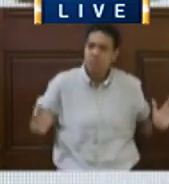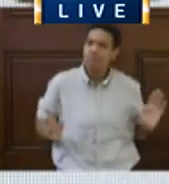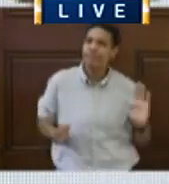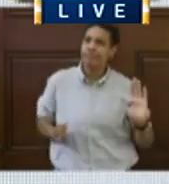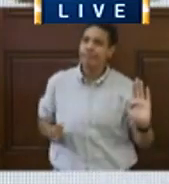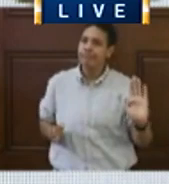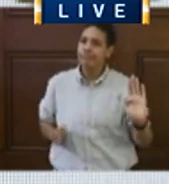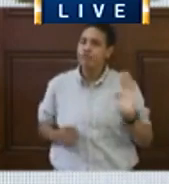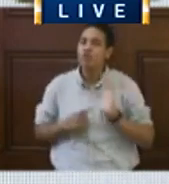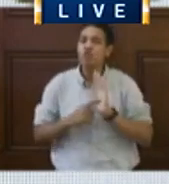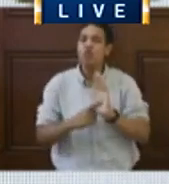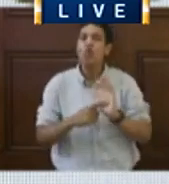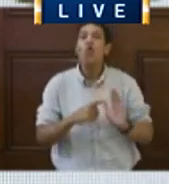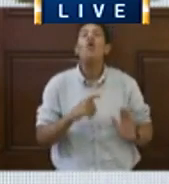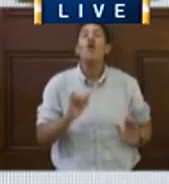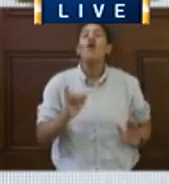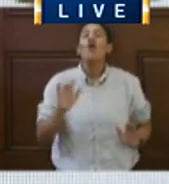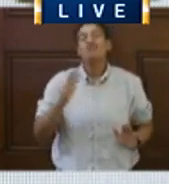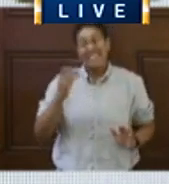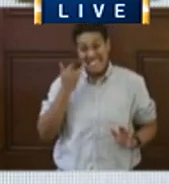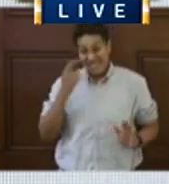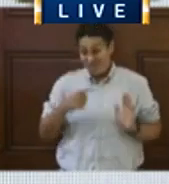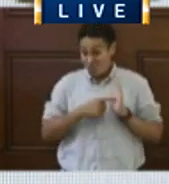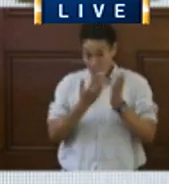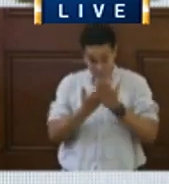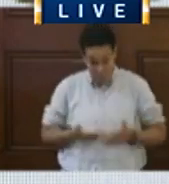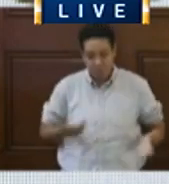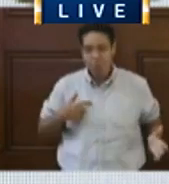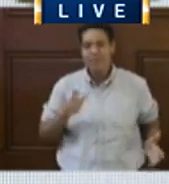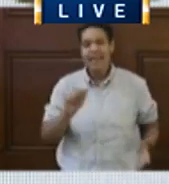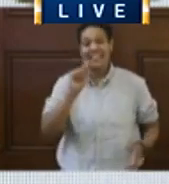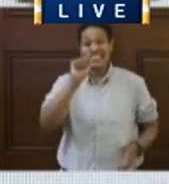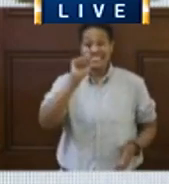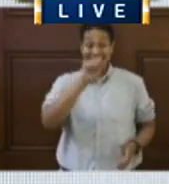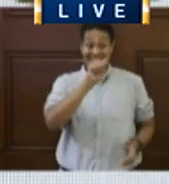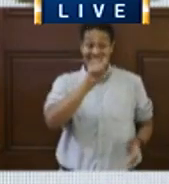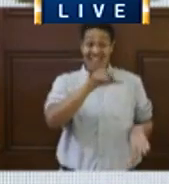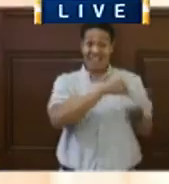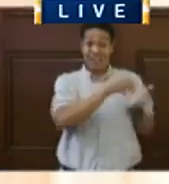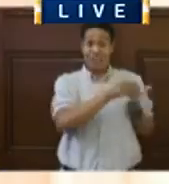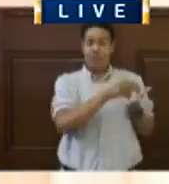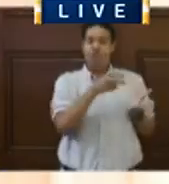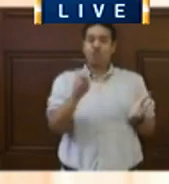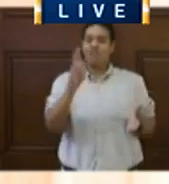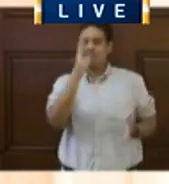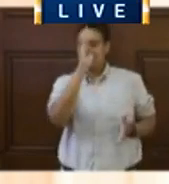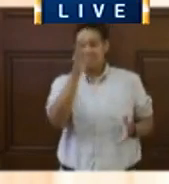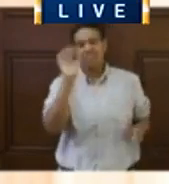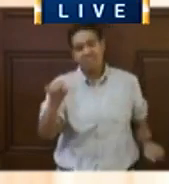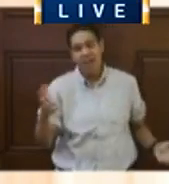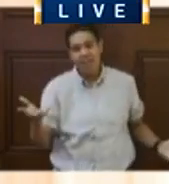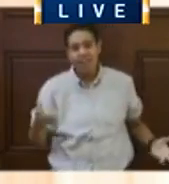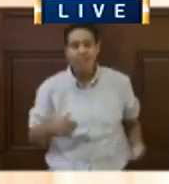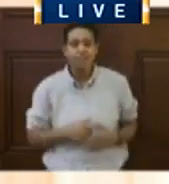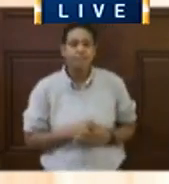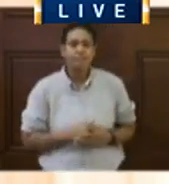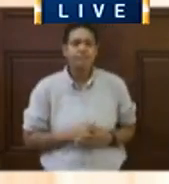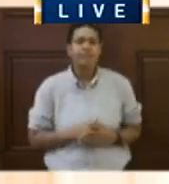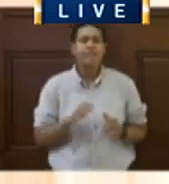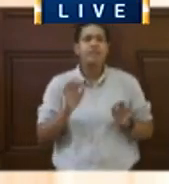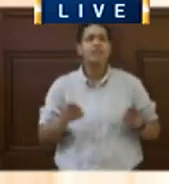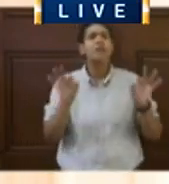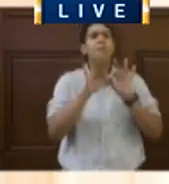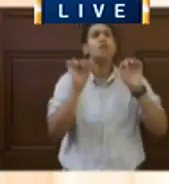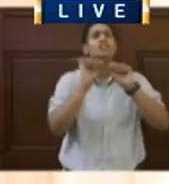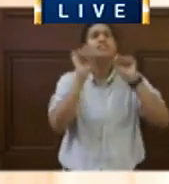up taxpayers' money and transfer it to you. Very important point, Prime Minister, concerning systems that will be put in place, because Faithful Citizen actually